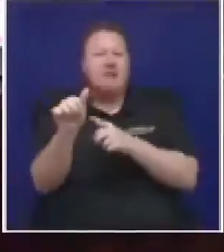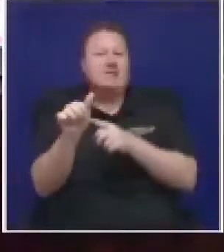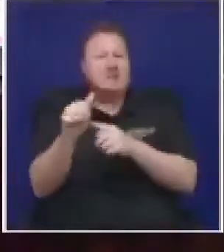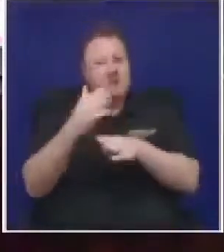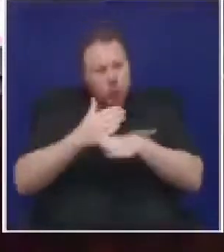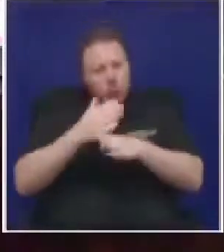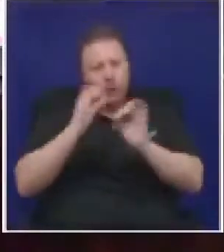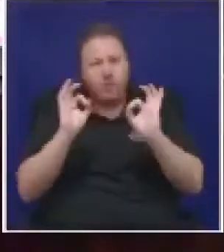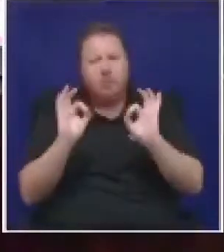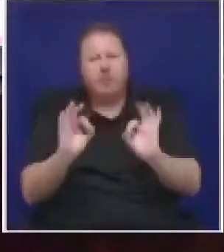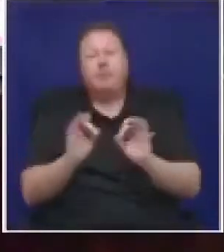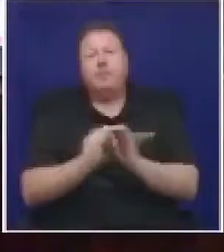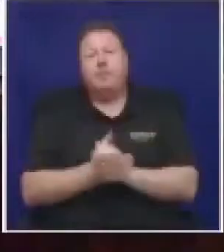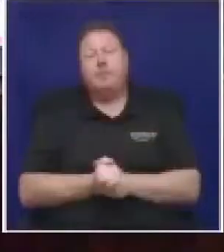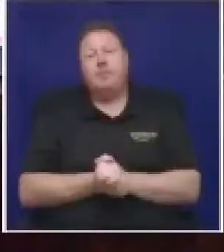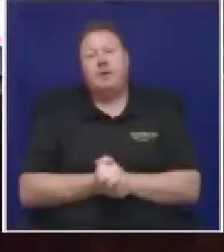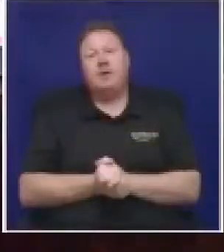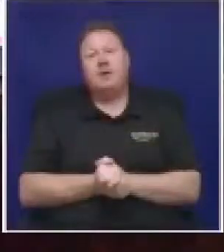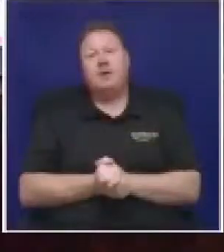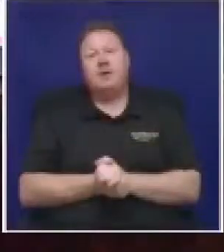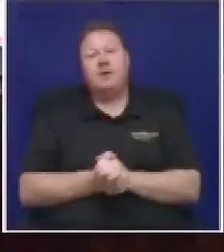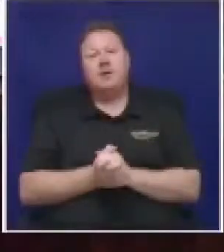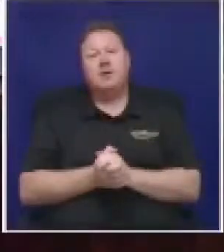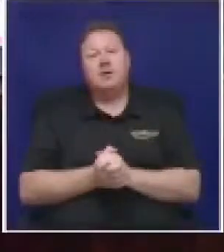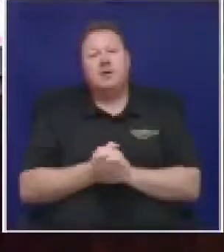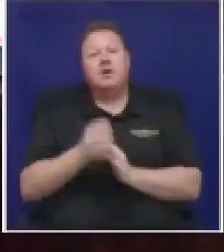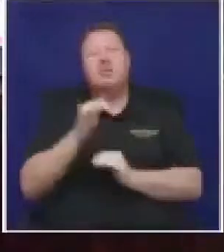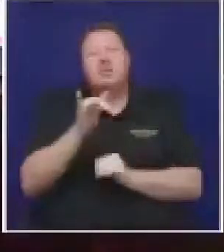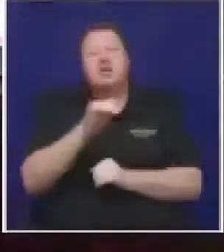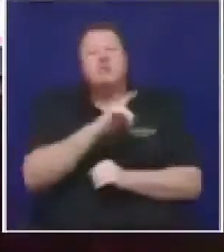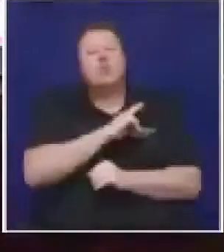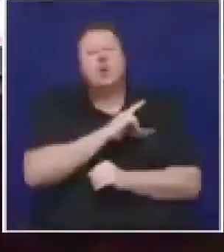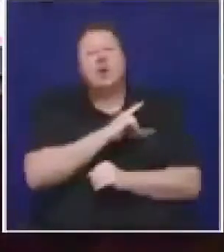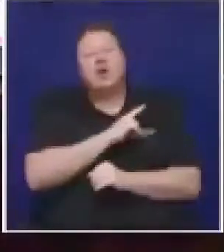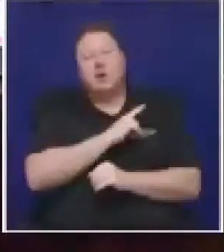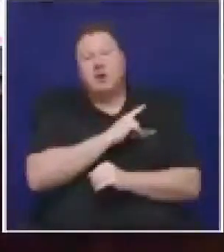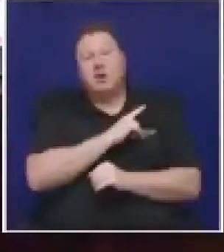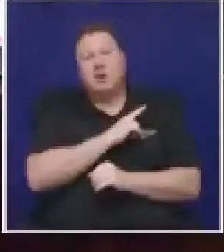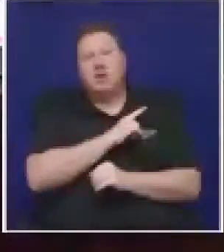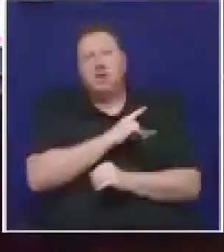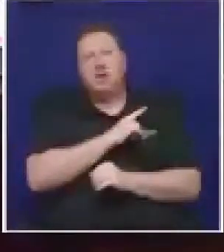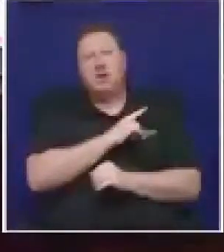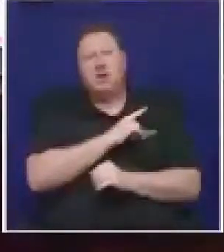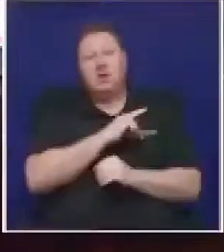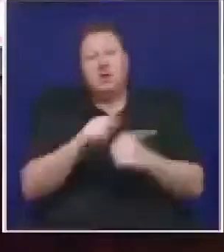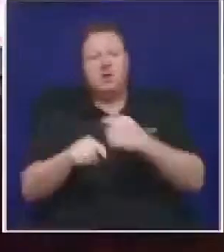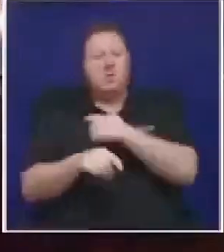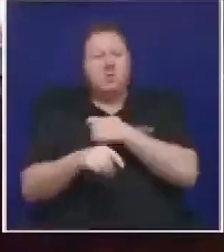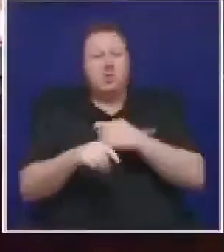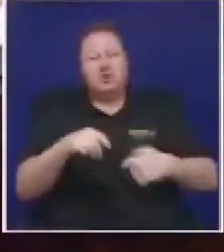well. So that's why the President then decided that we